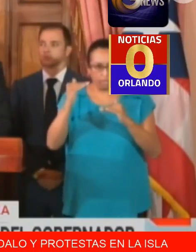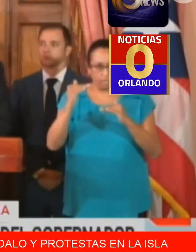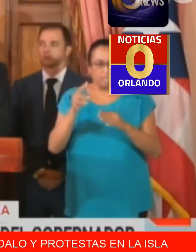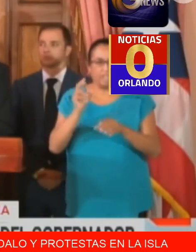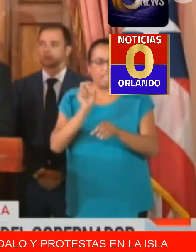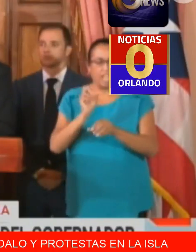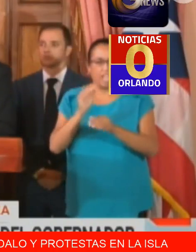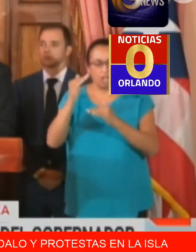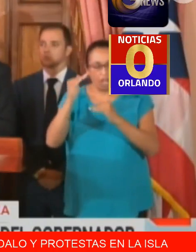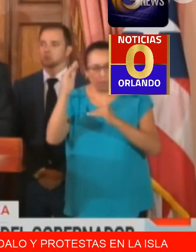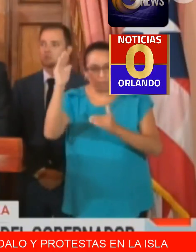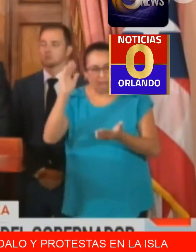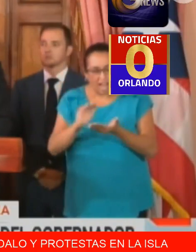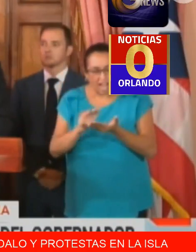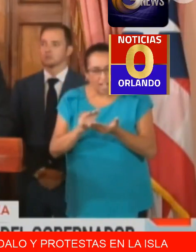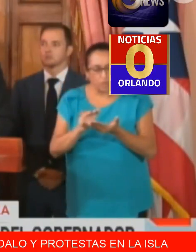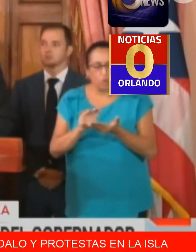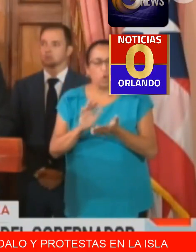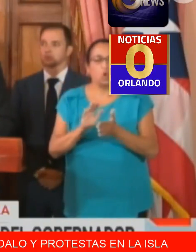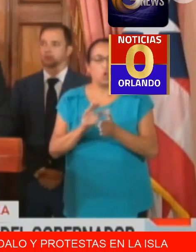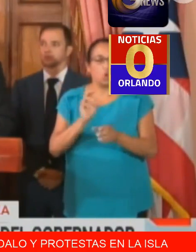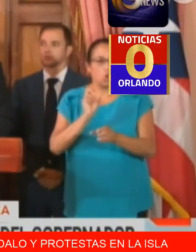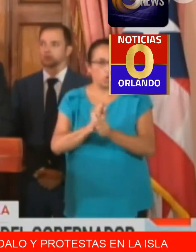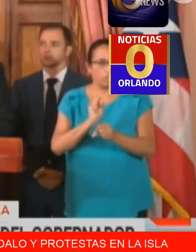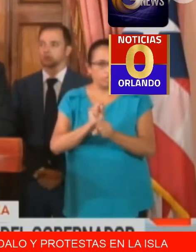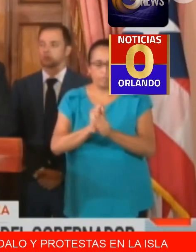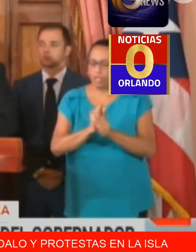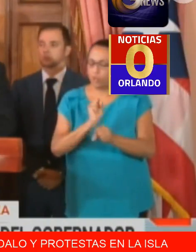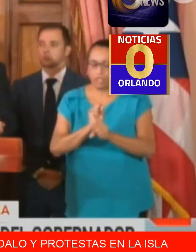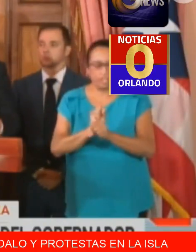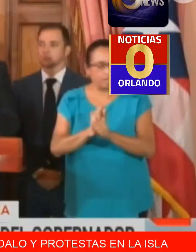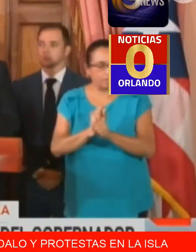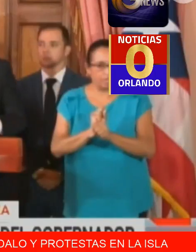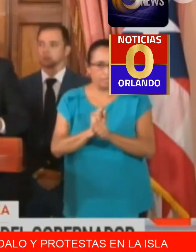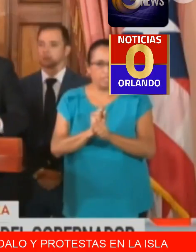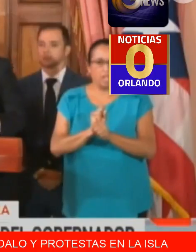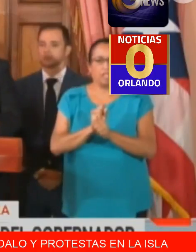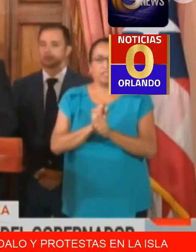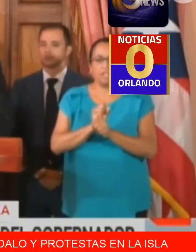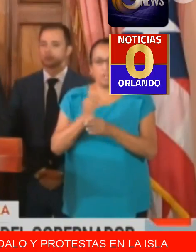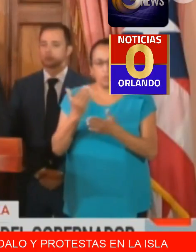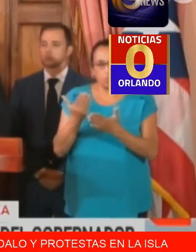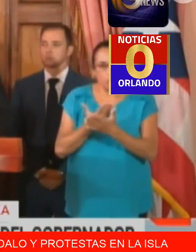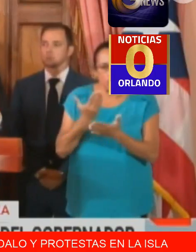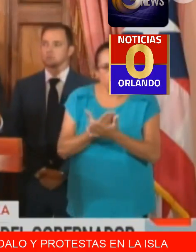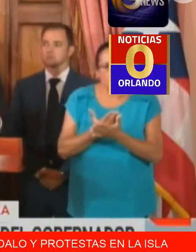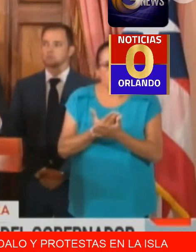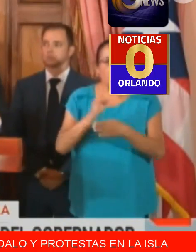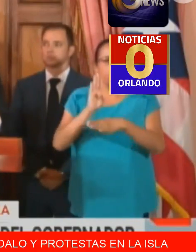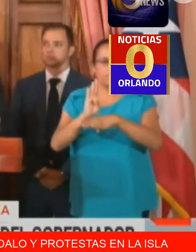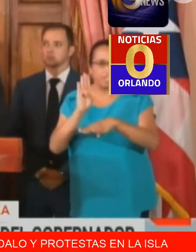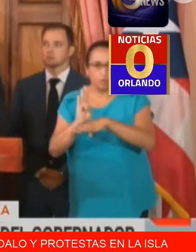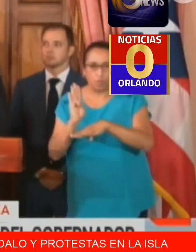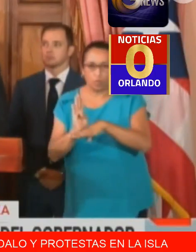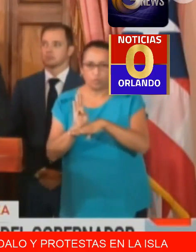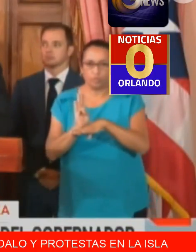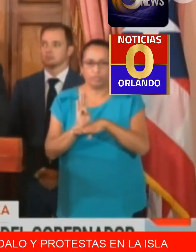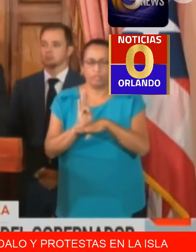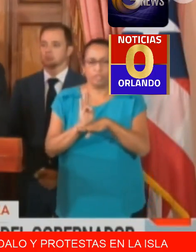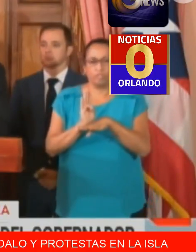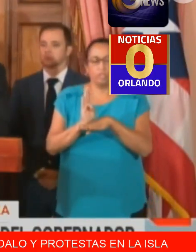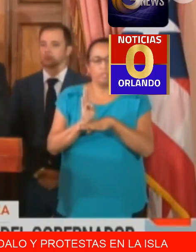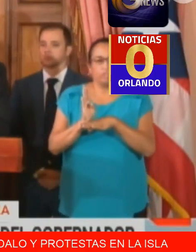unemployment. We are developing new industries. We are opening newer markets. And we have newer mechanisms that